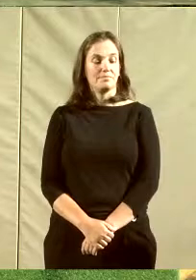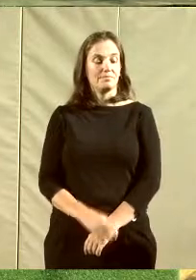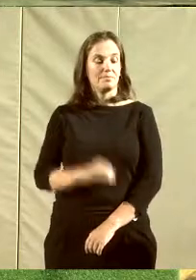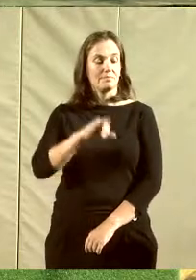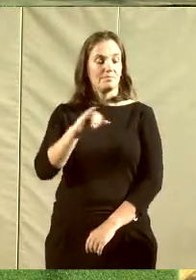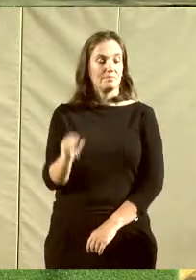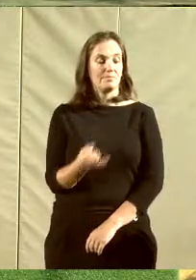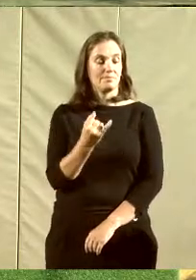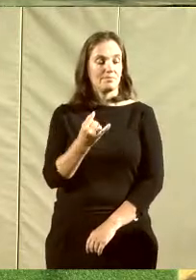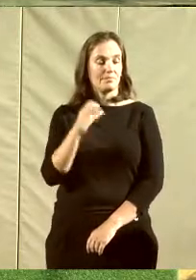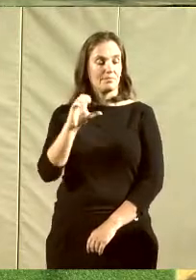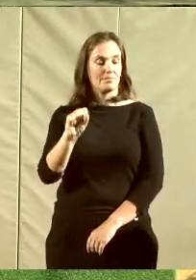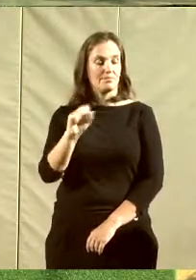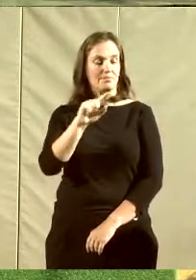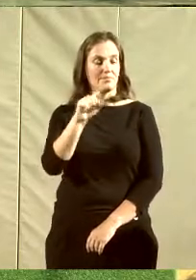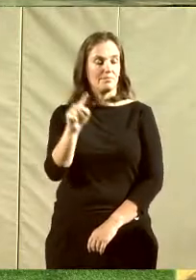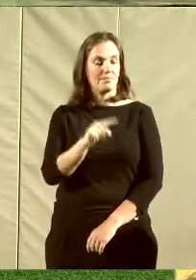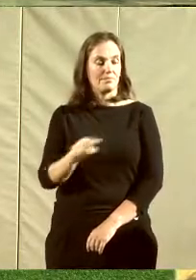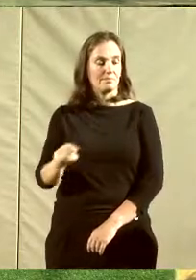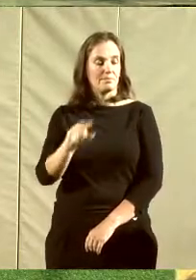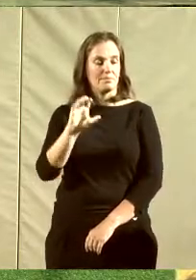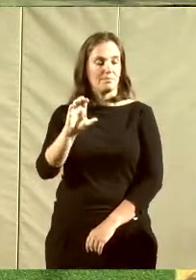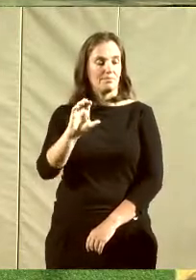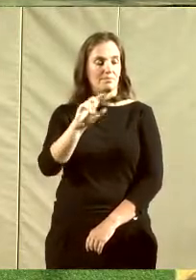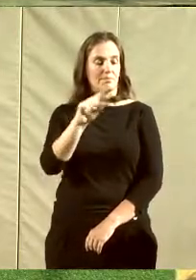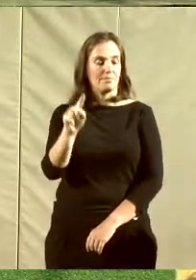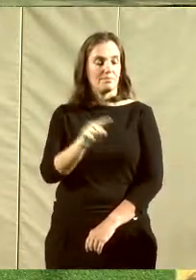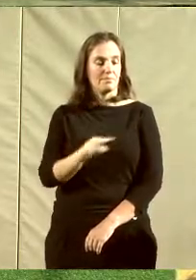Jackson Cook Sherba.